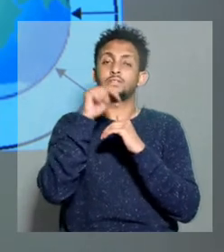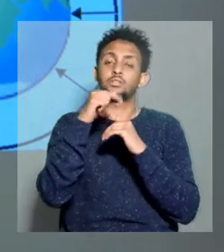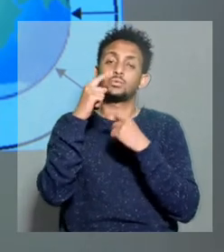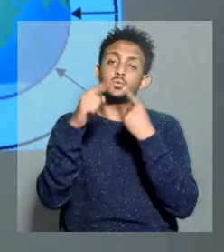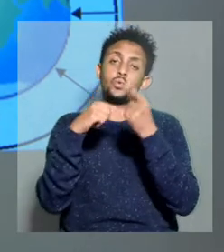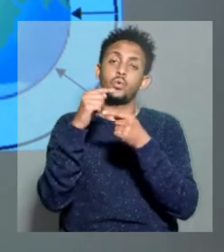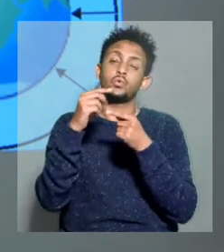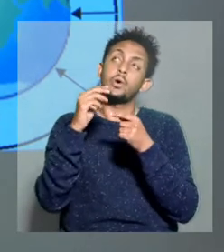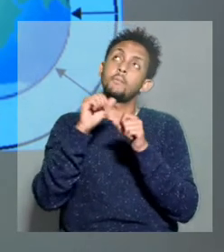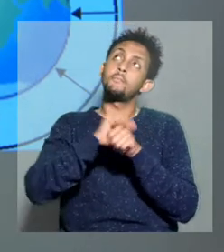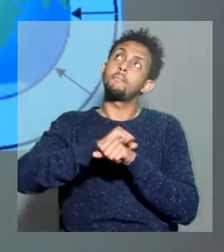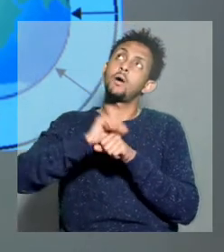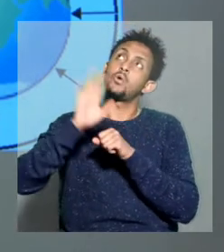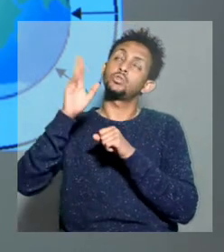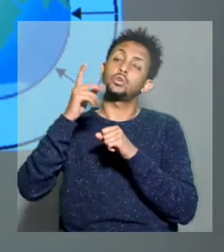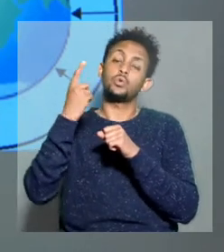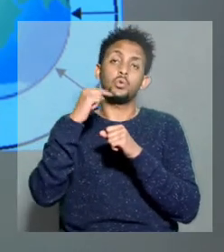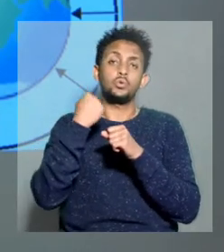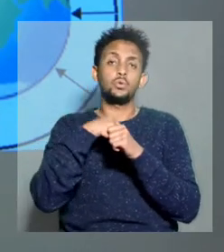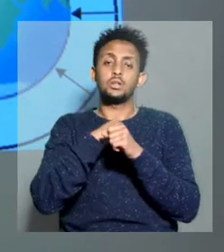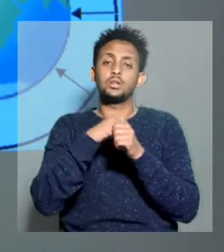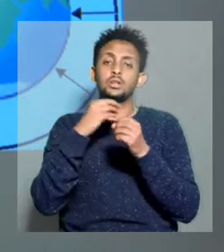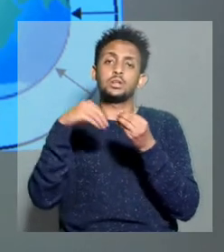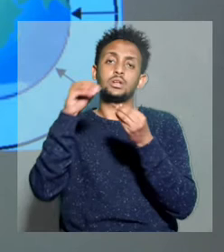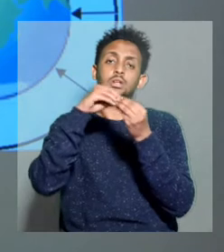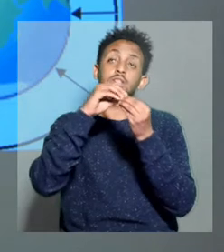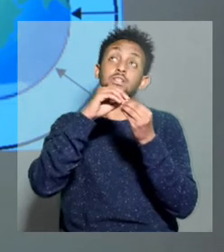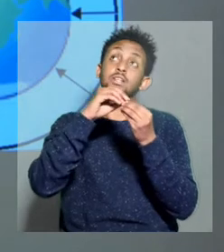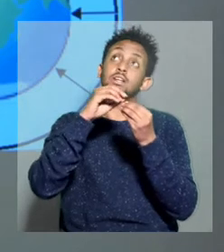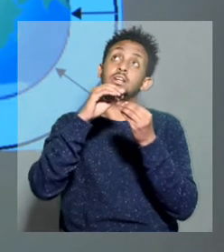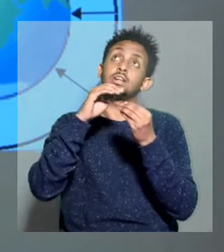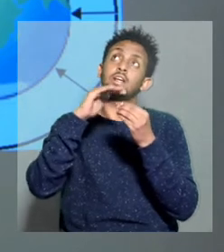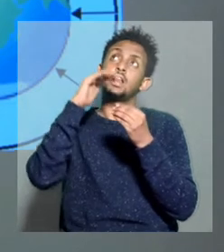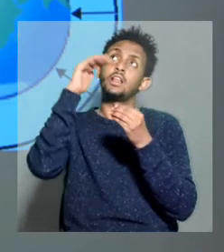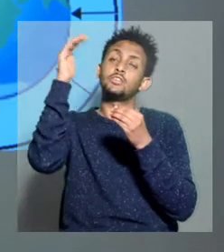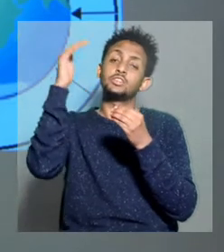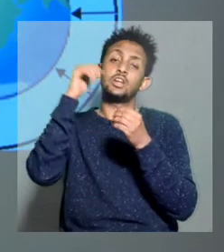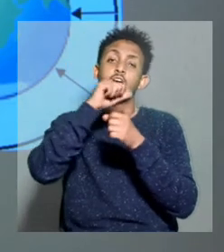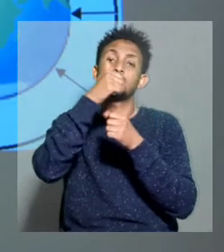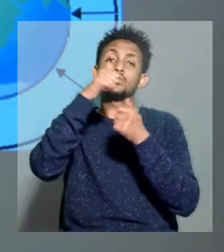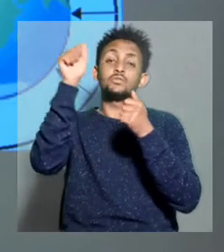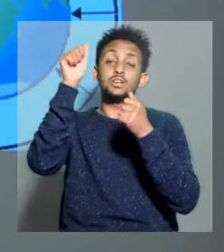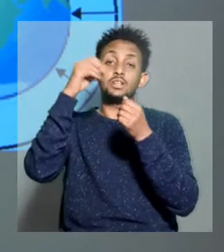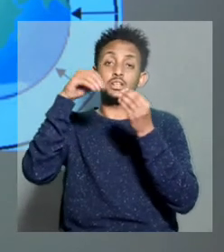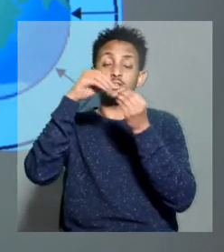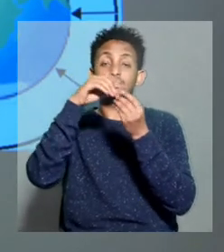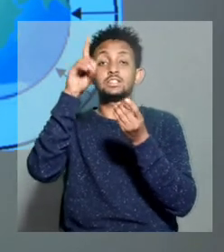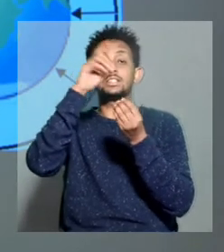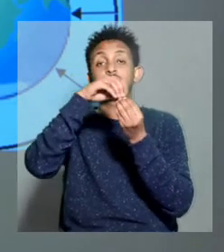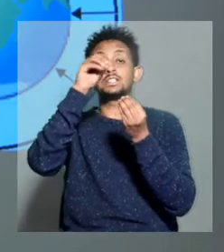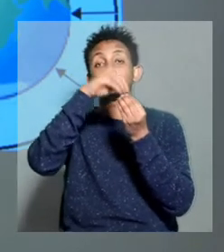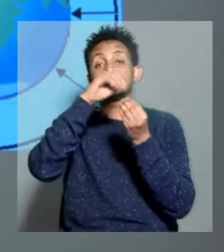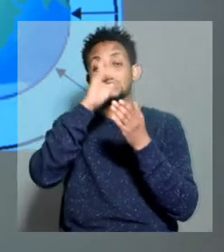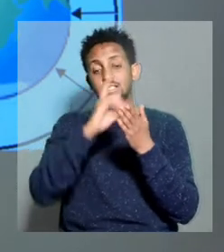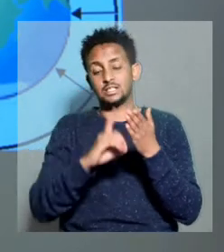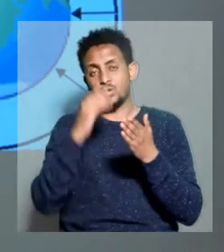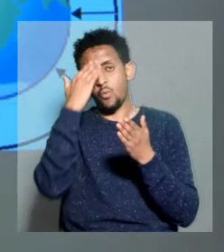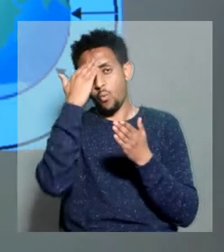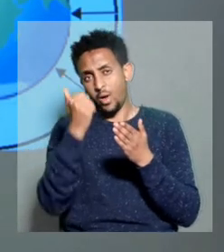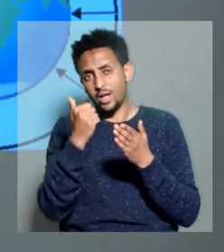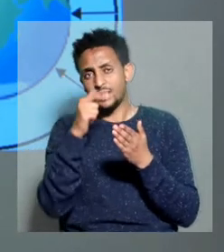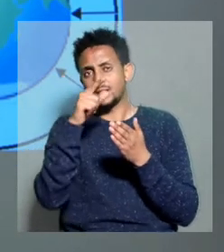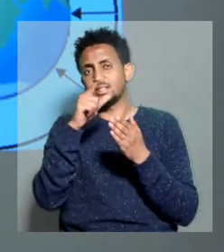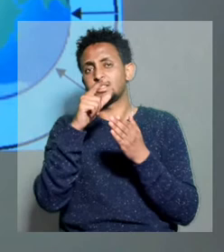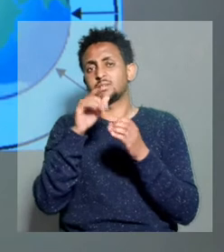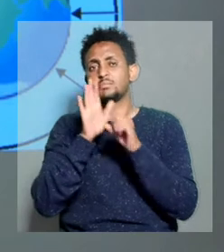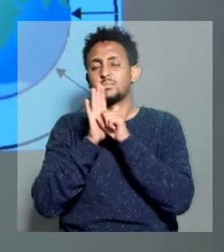going mountainous or if you are increasing elevation, the atmospheric pressure is going to be decreased. Why? Because that